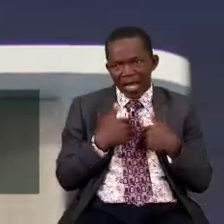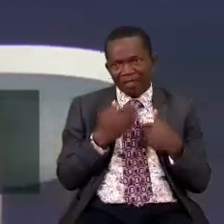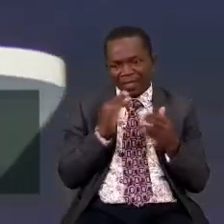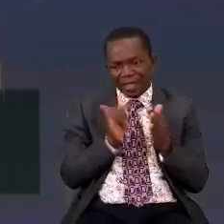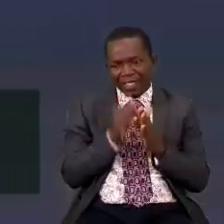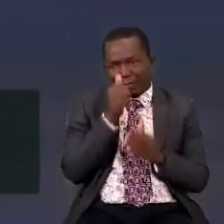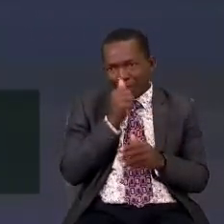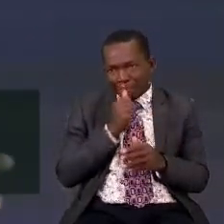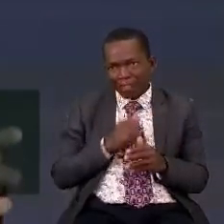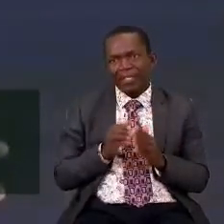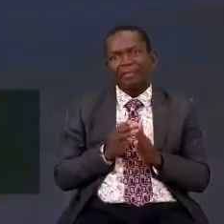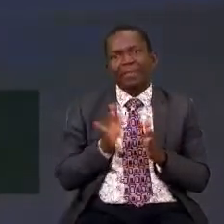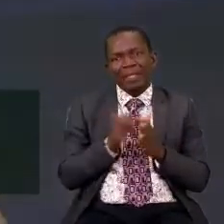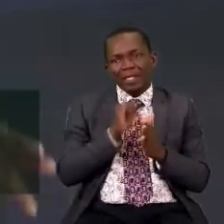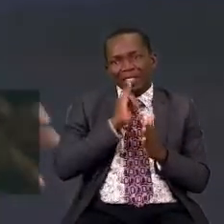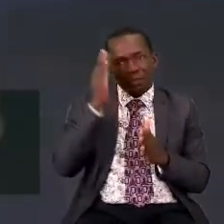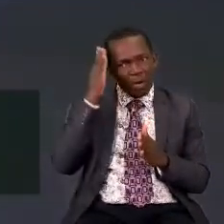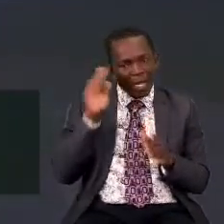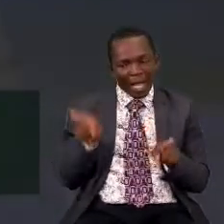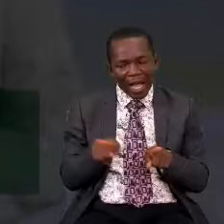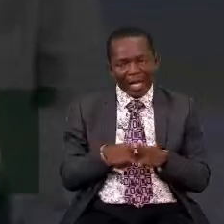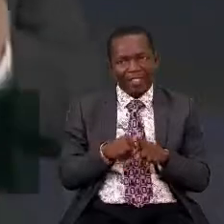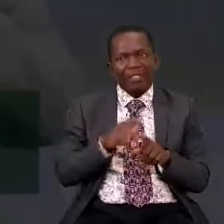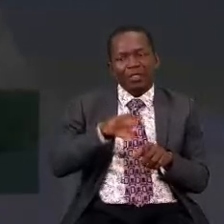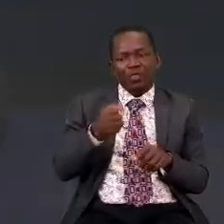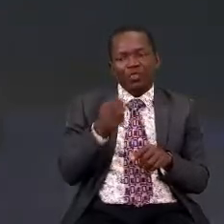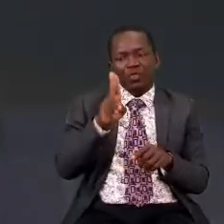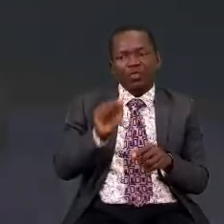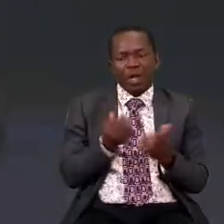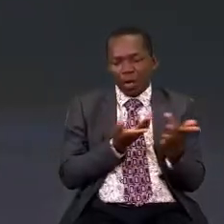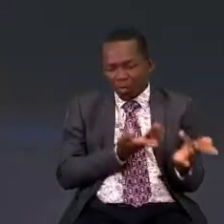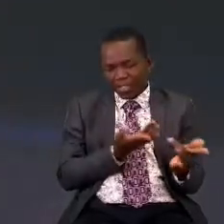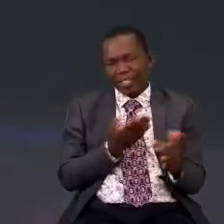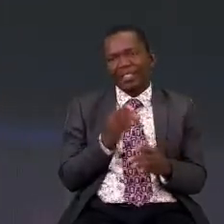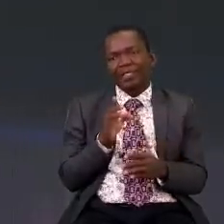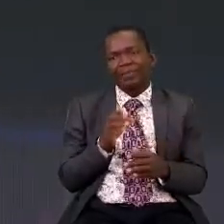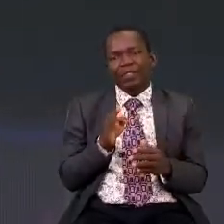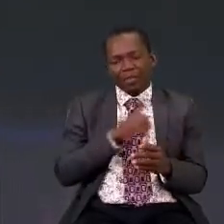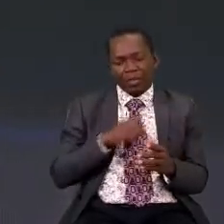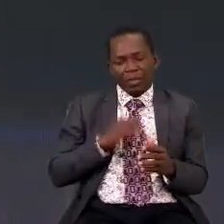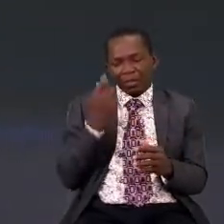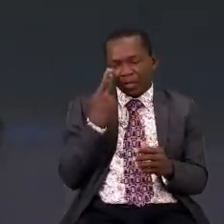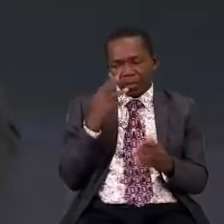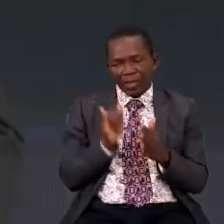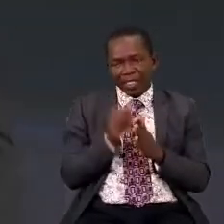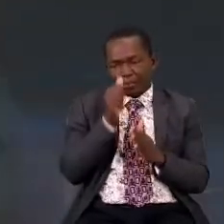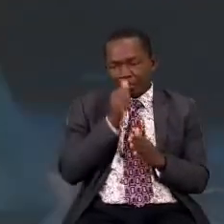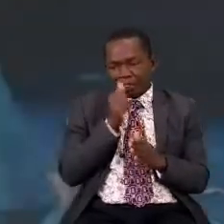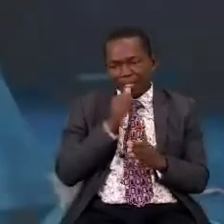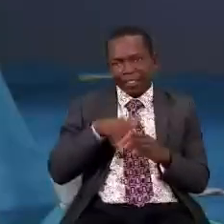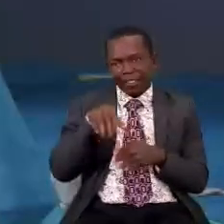minister. Look at that in Isaiah chapter 30, verse 18. It says, therefore, will